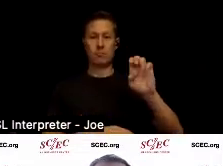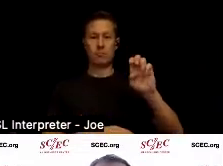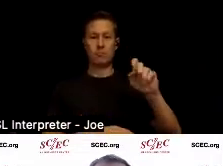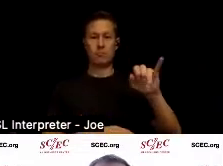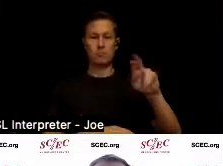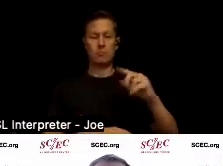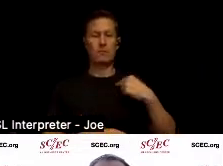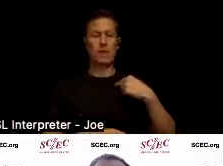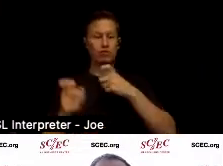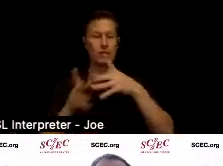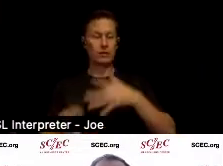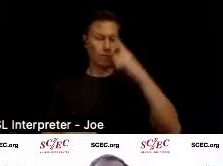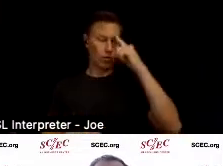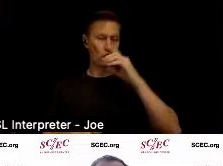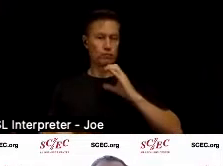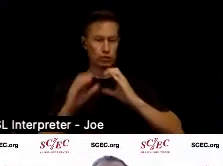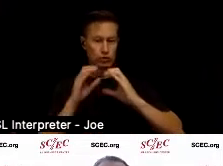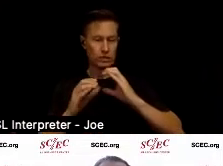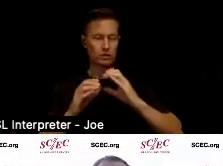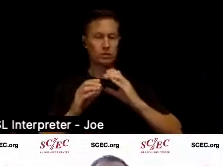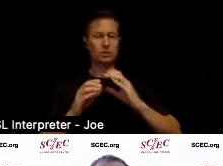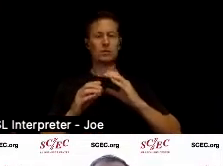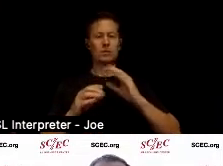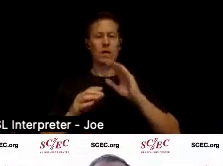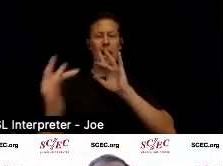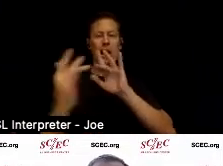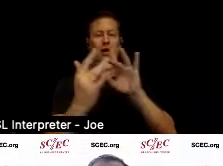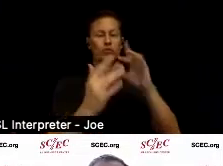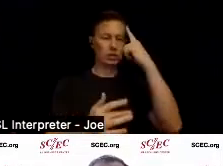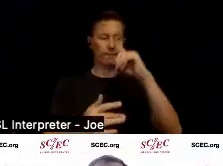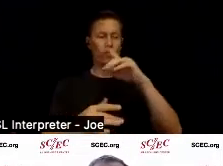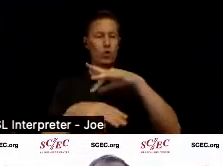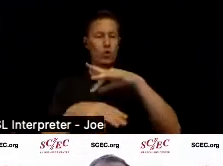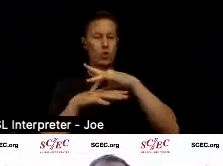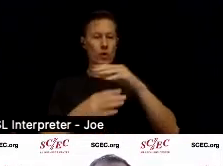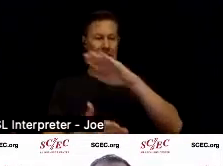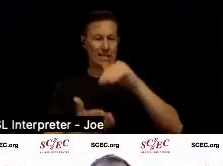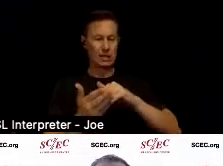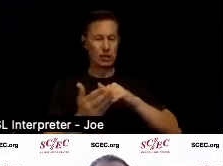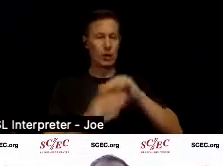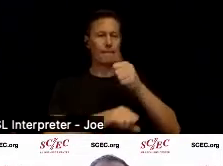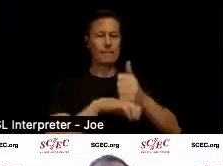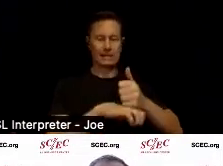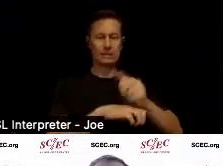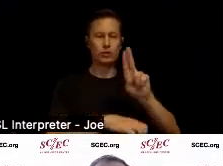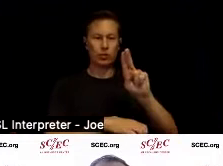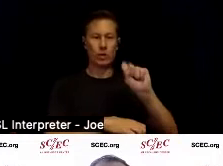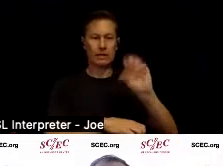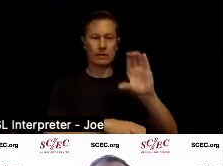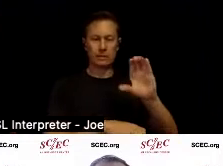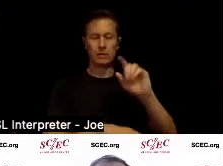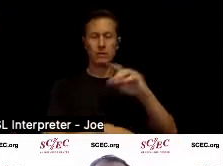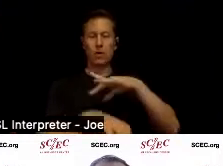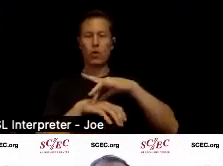Outreach at the Southern California Earthquake Center based at USC. And we are an earthquake science